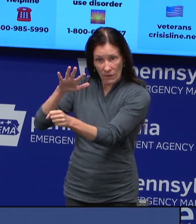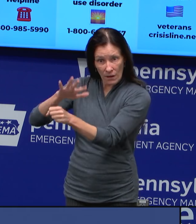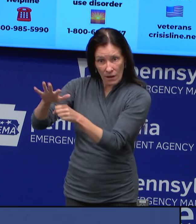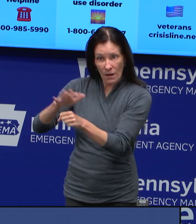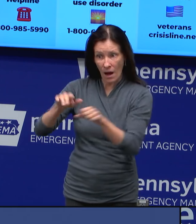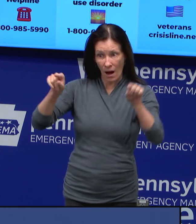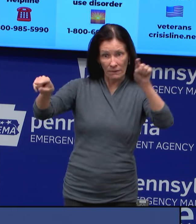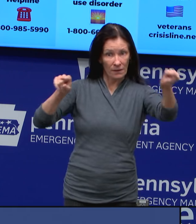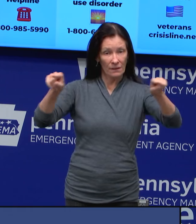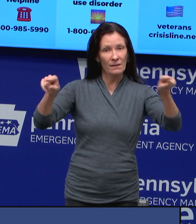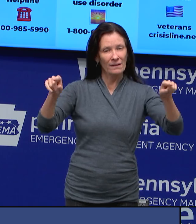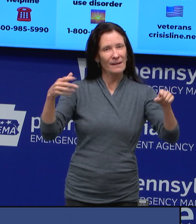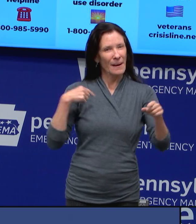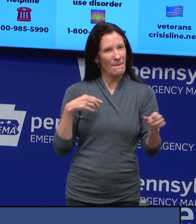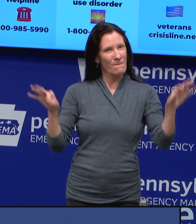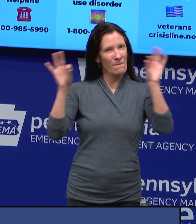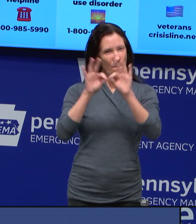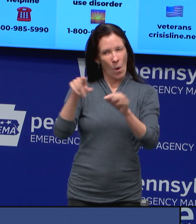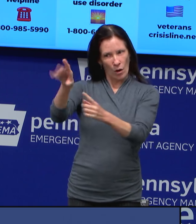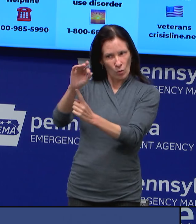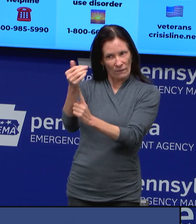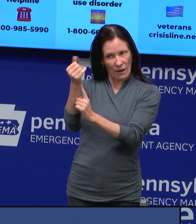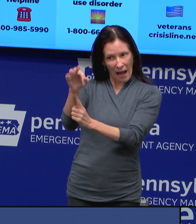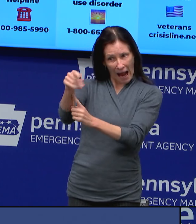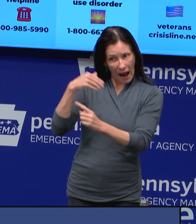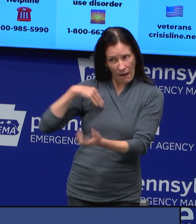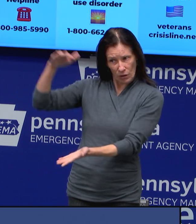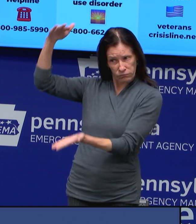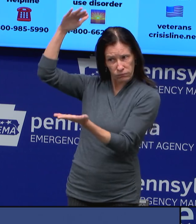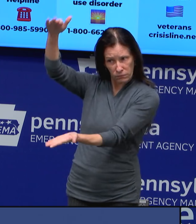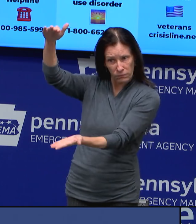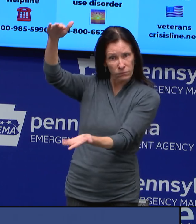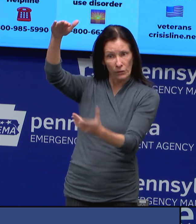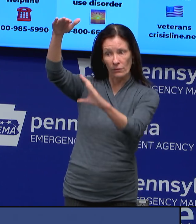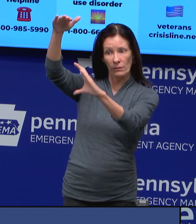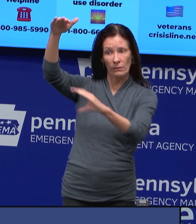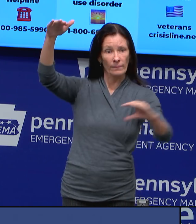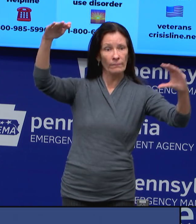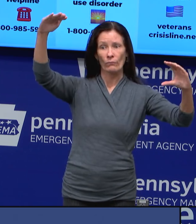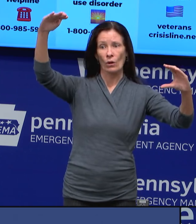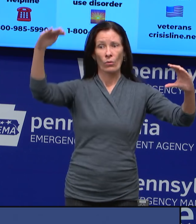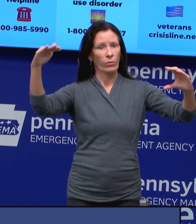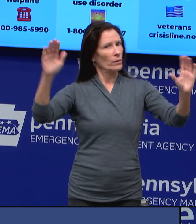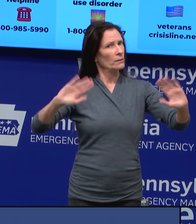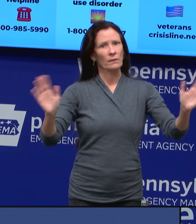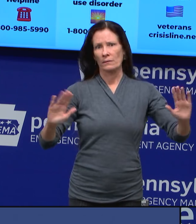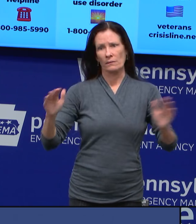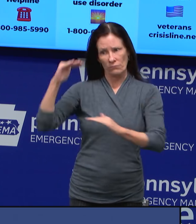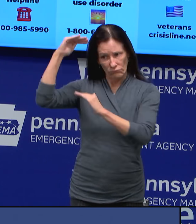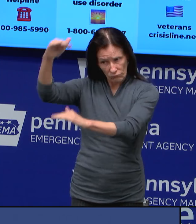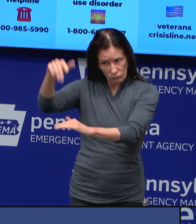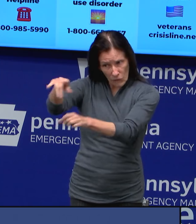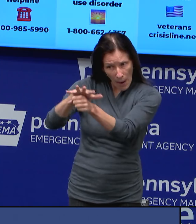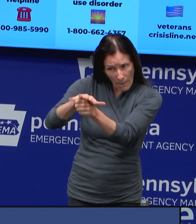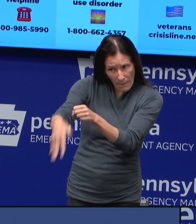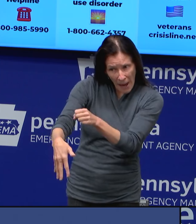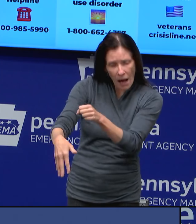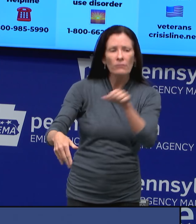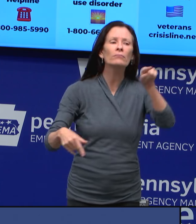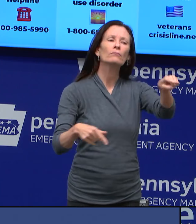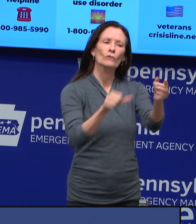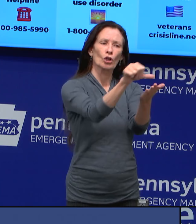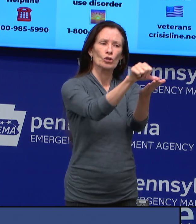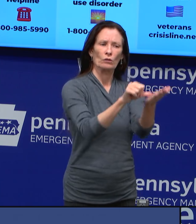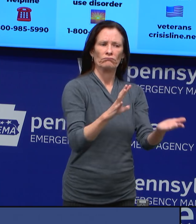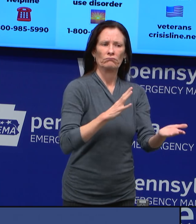been working very closely with our hospital partners to safely ensure that Pennsylvanians who need treatment not related